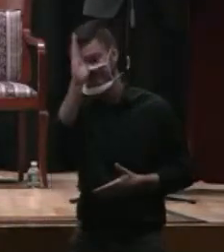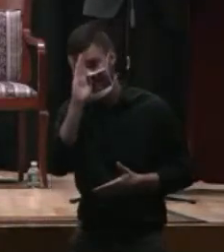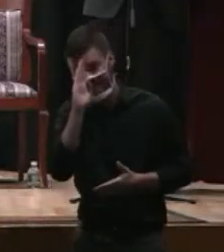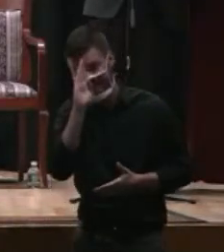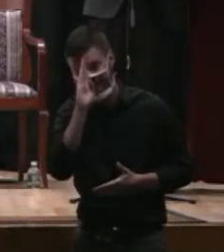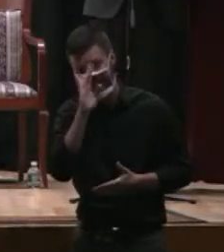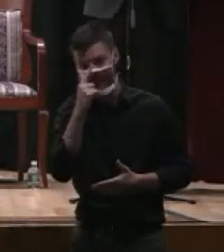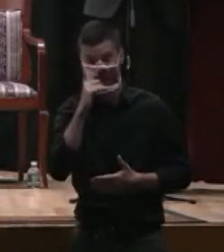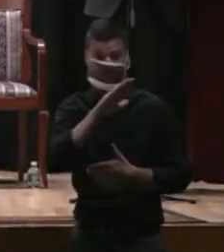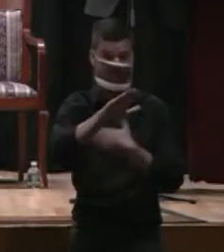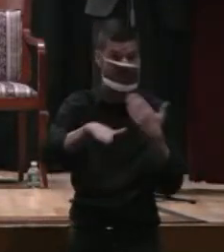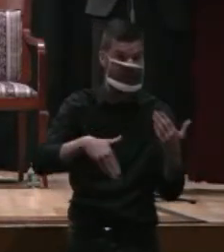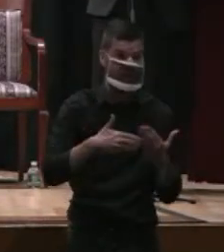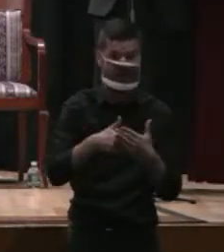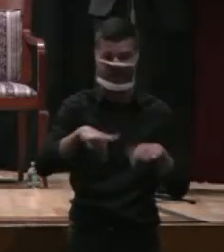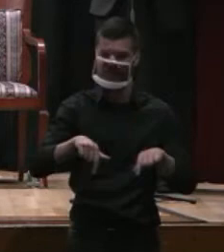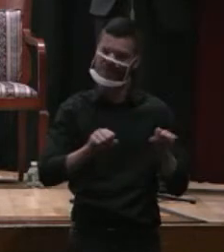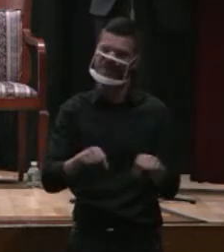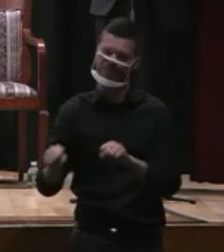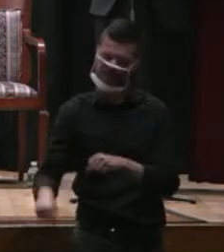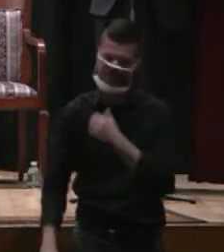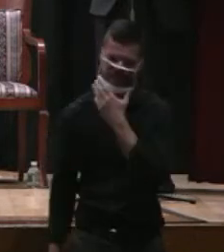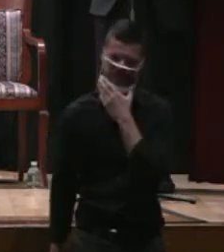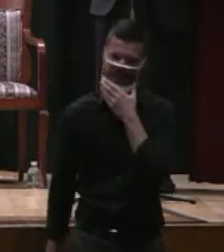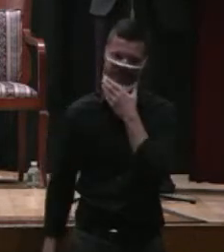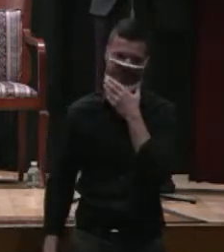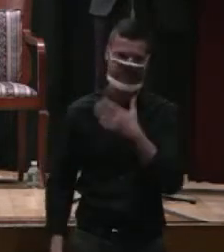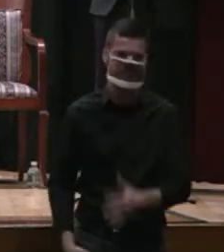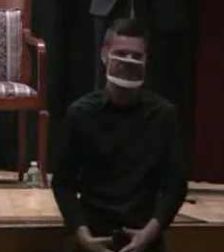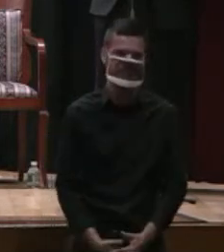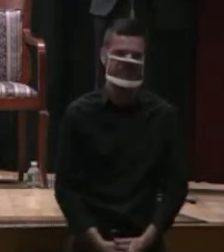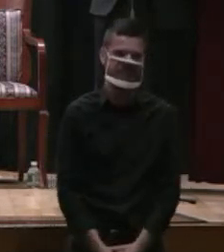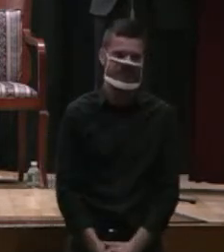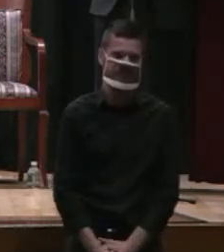which all this has been possible.